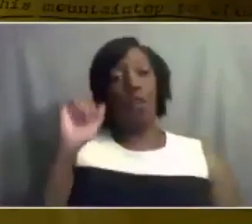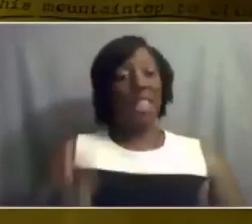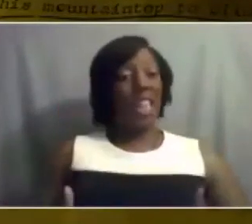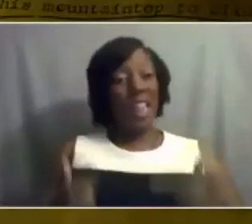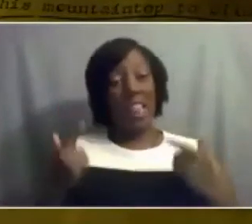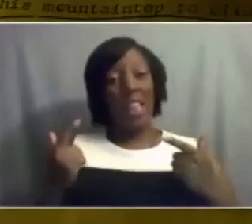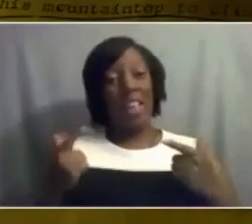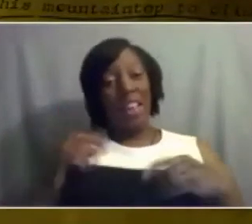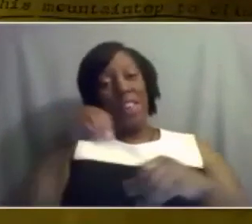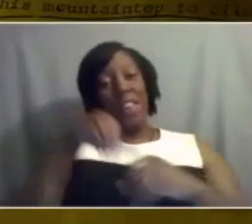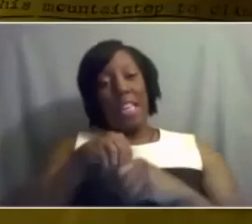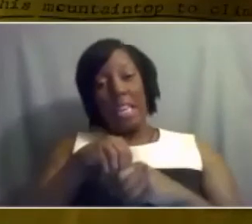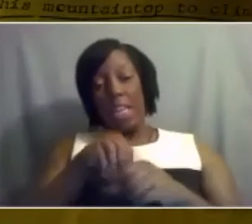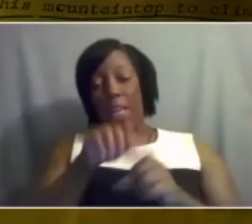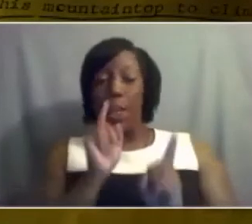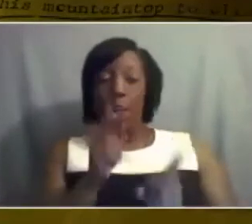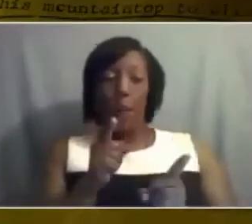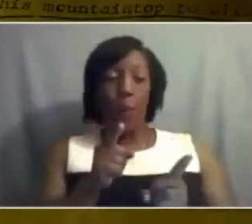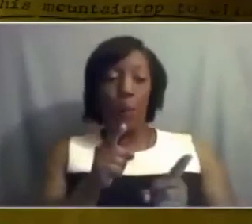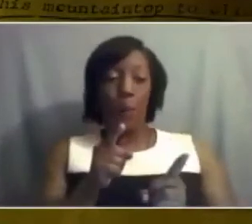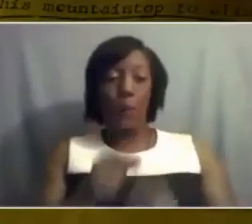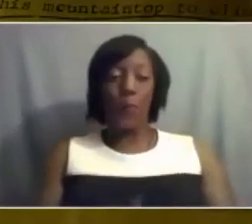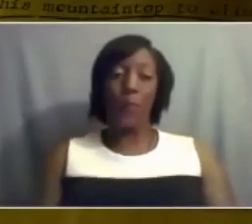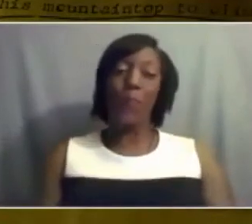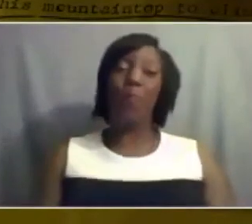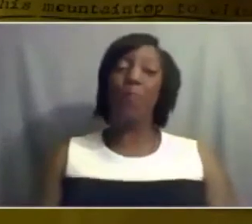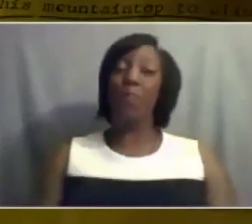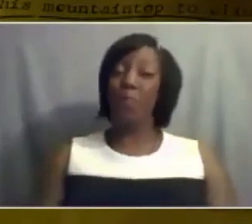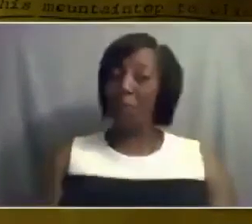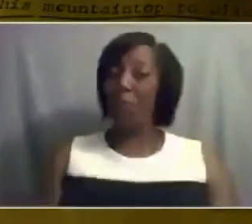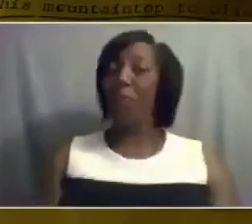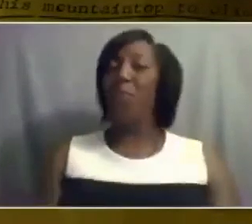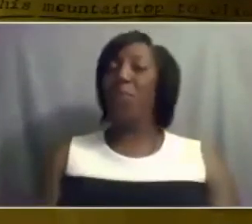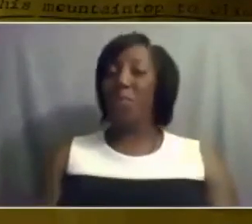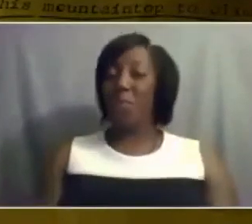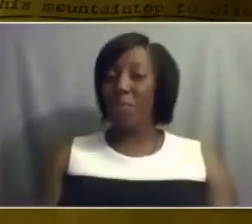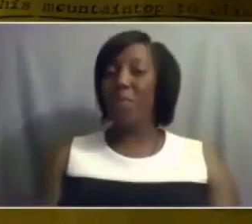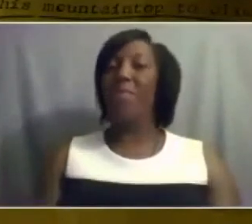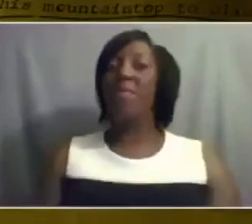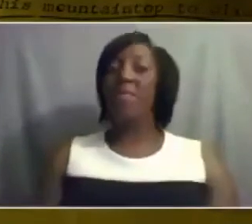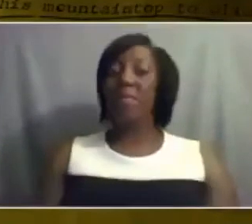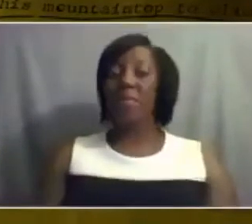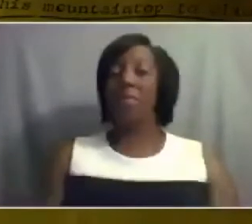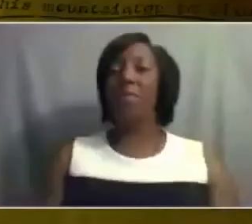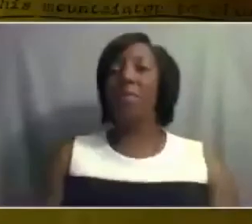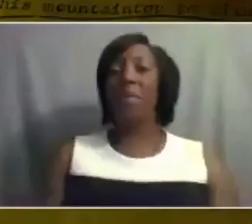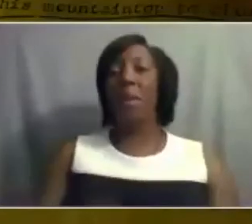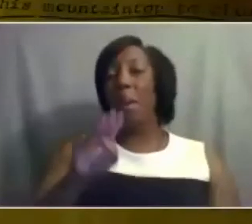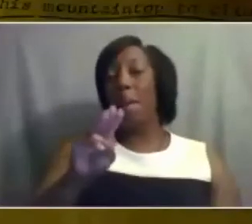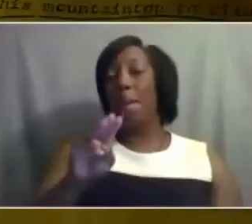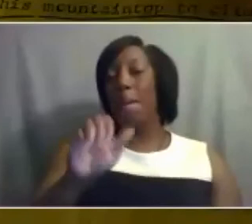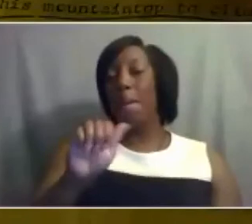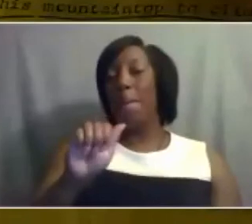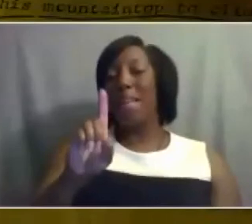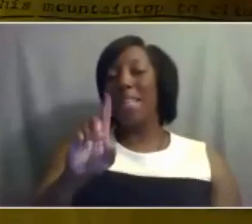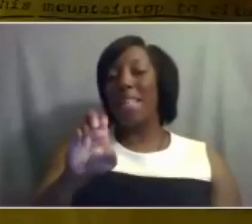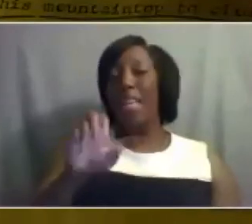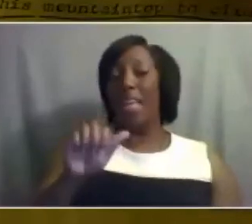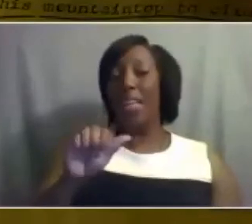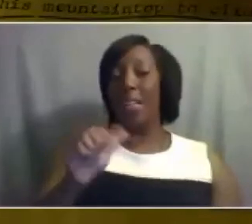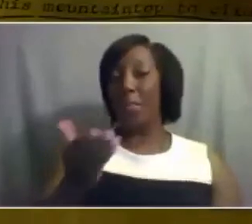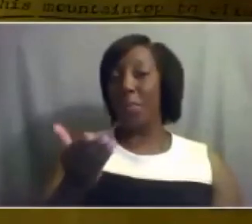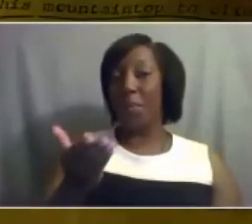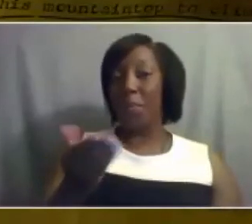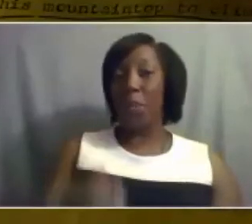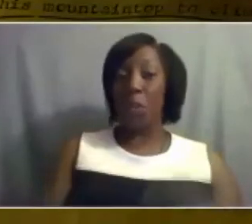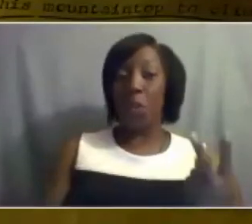Revolutions live in you. Okay. All right. Medea. Two words,